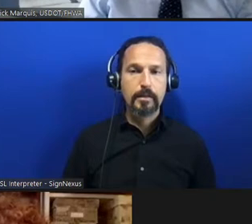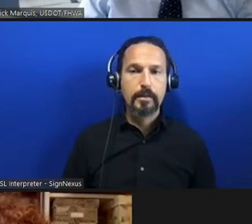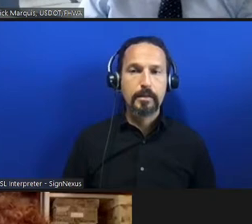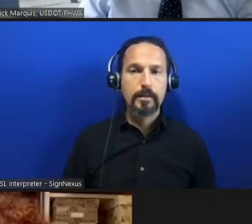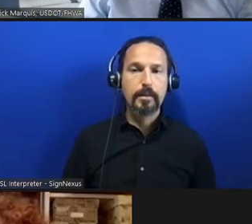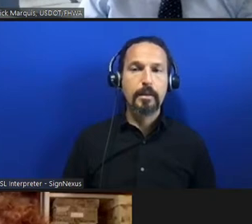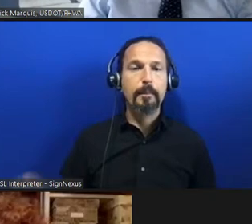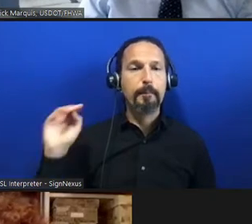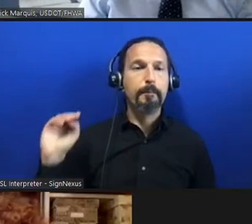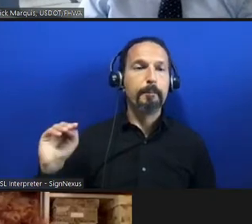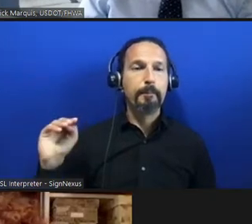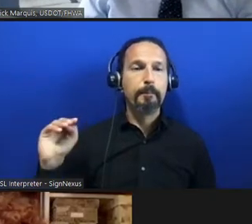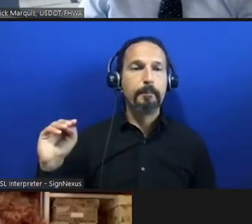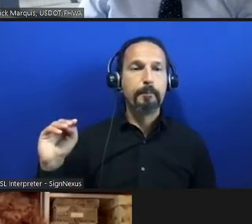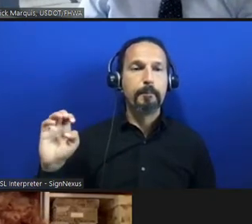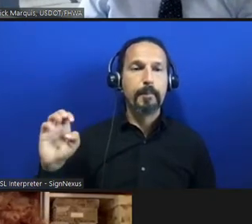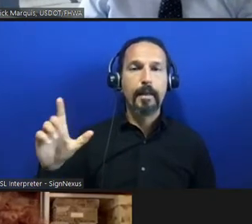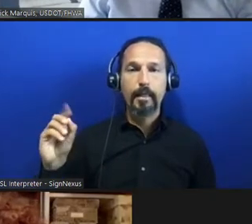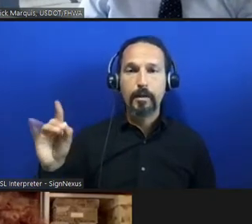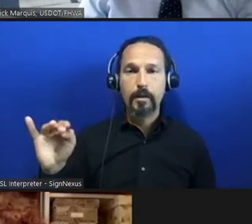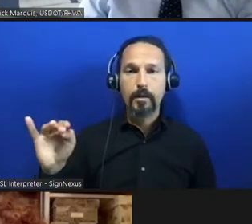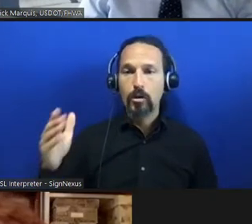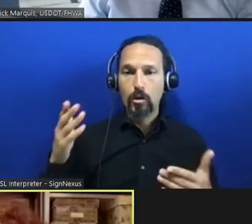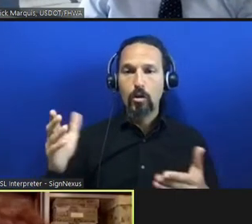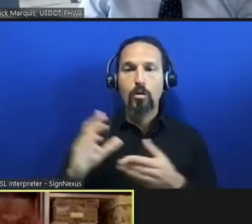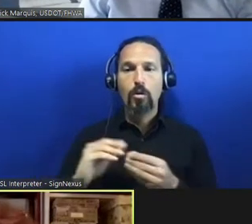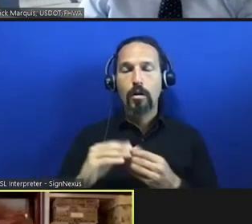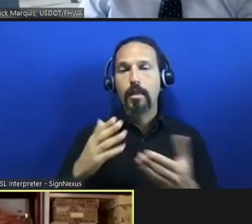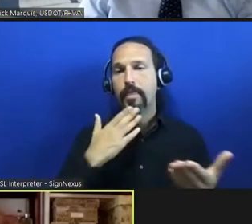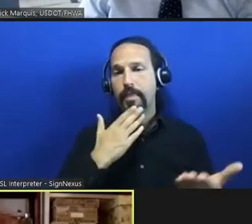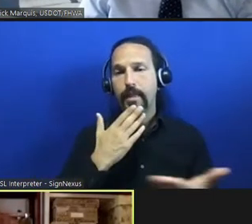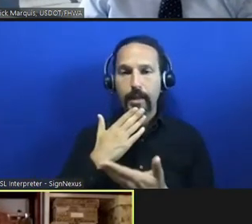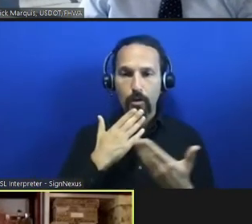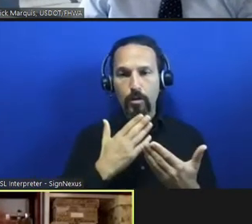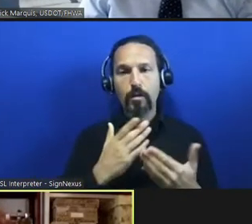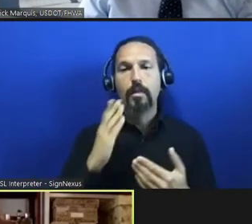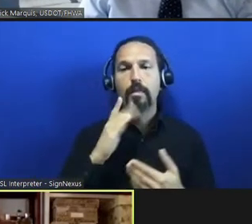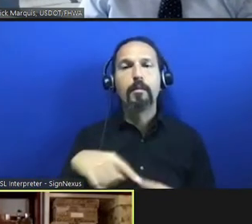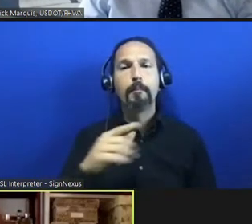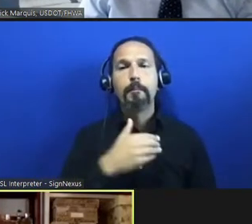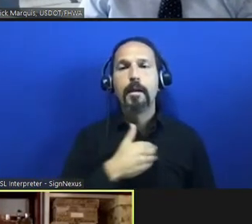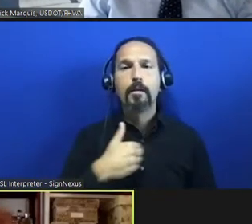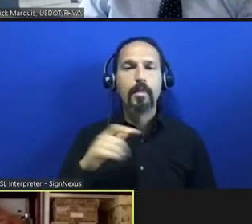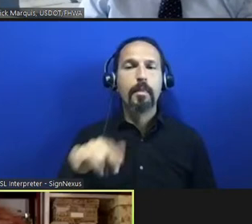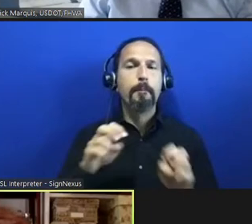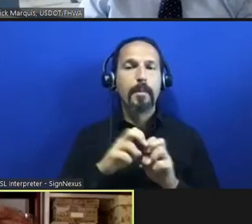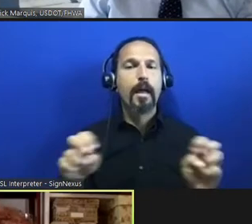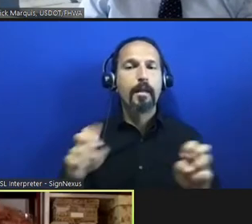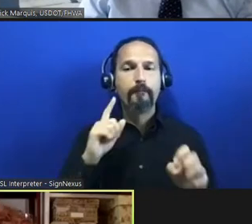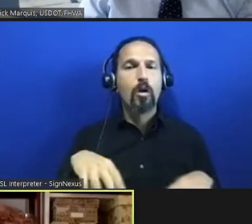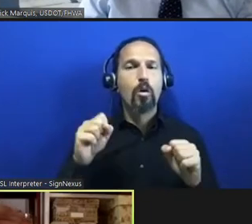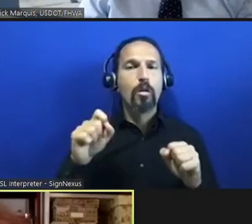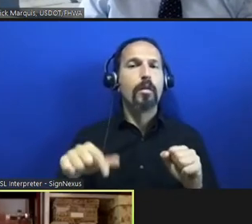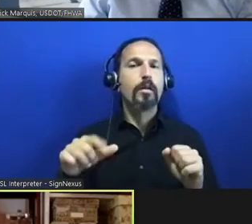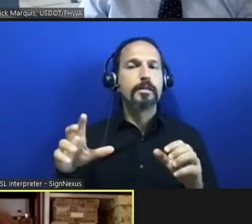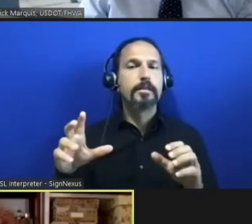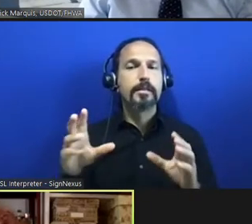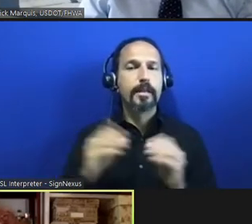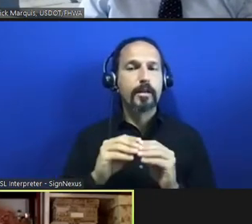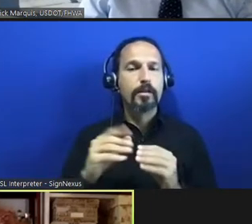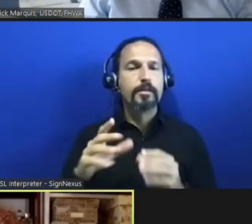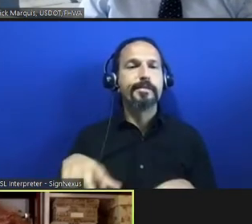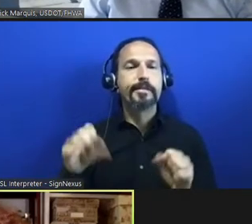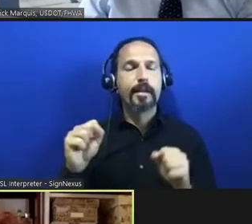Melody you man mute and begin your remarks thank you and thanks to the members of this panel for holding these hearings and taking my testimony